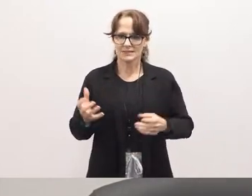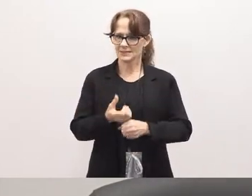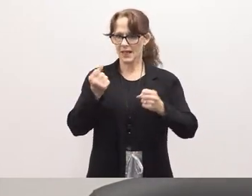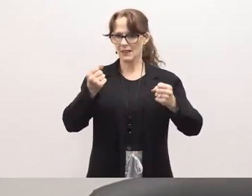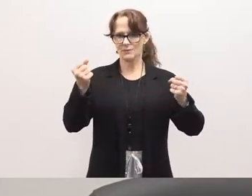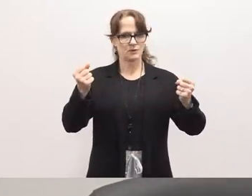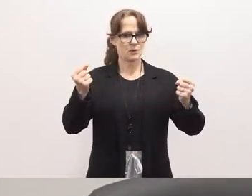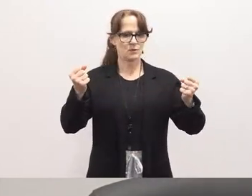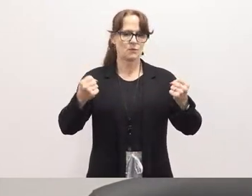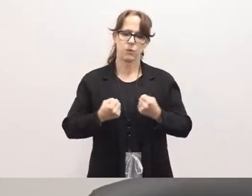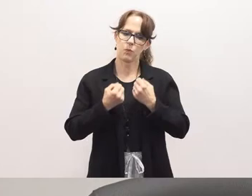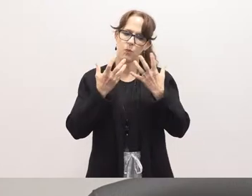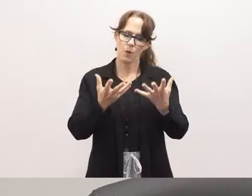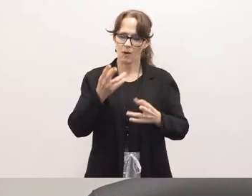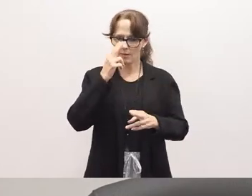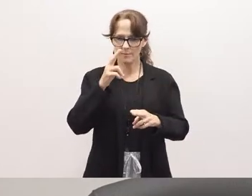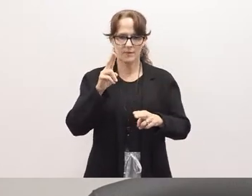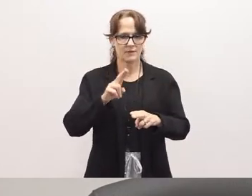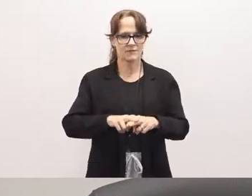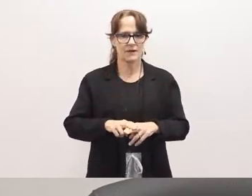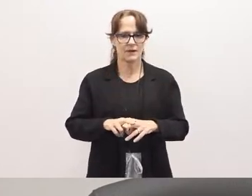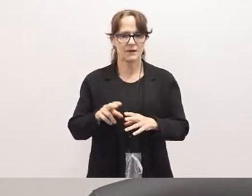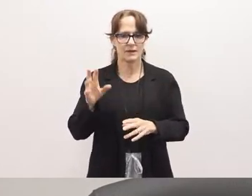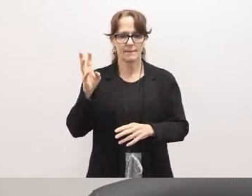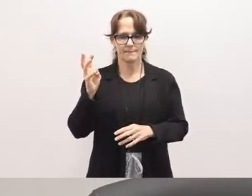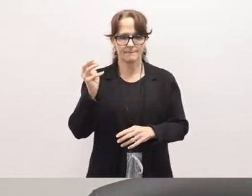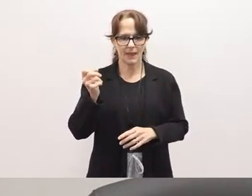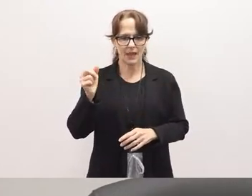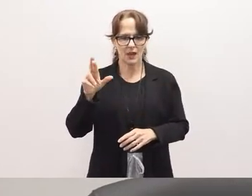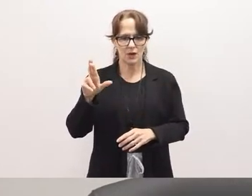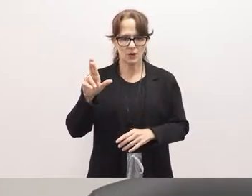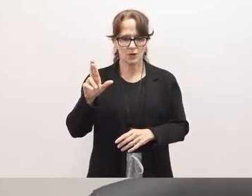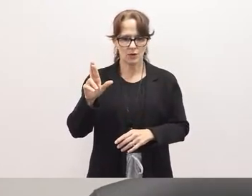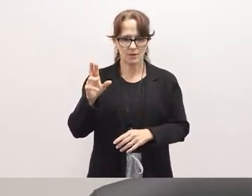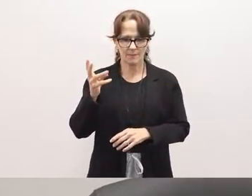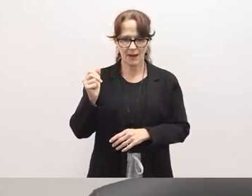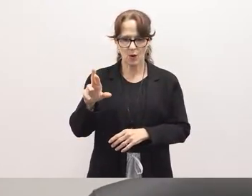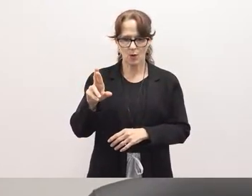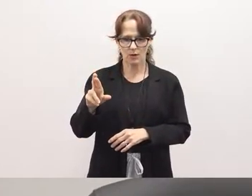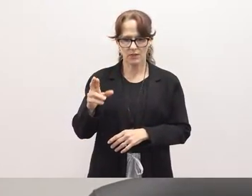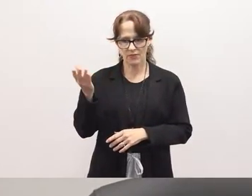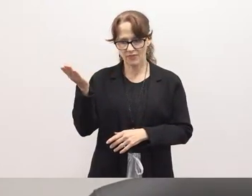celebratory, warm, fun. We had our mayor, Rex Richardson, with us,